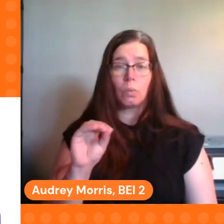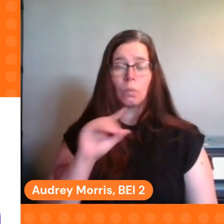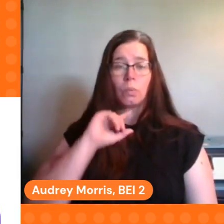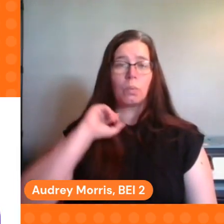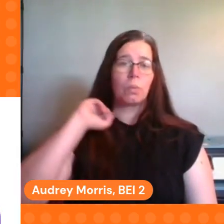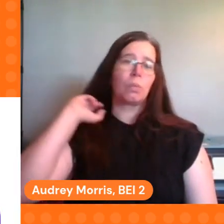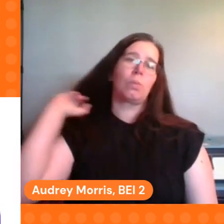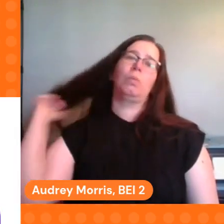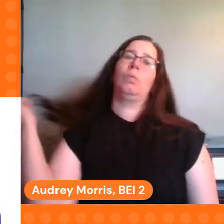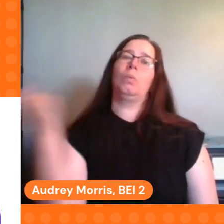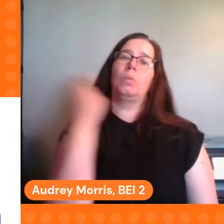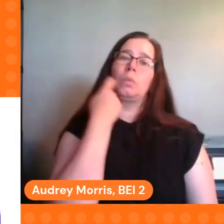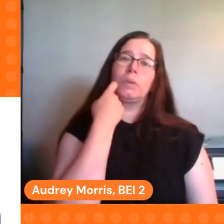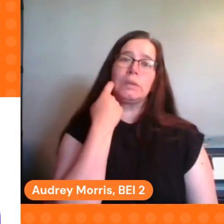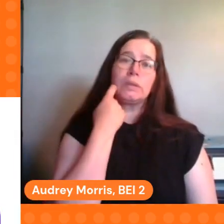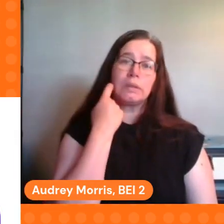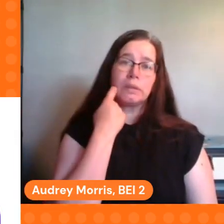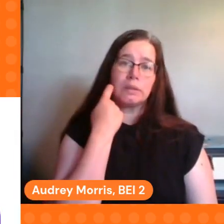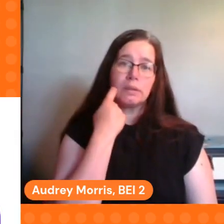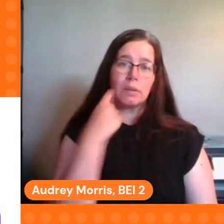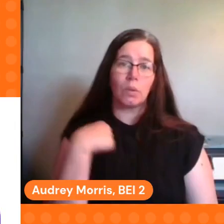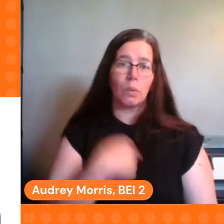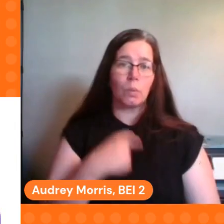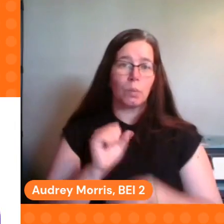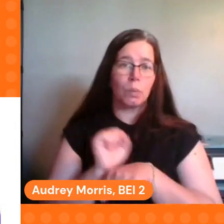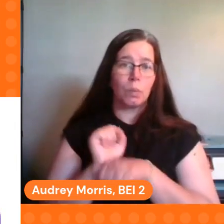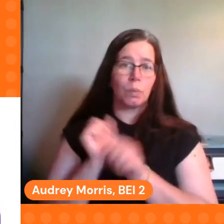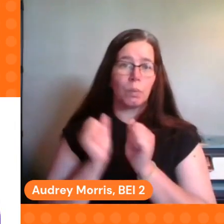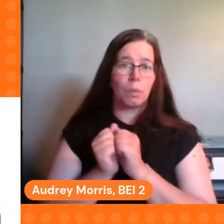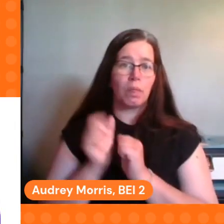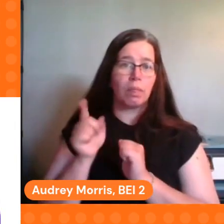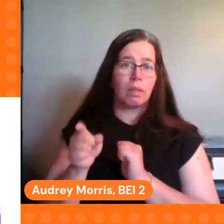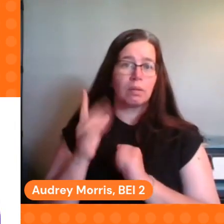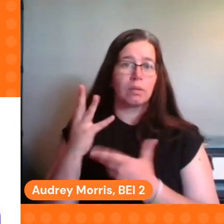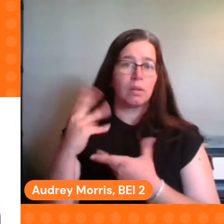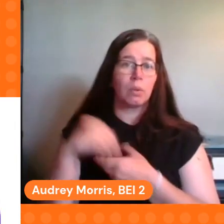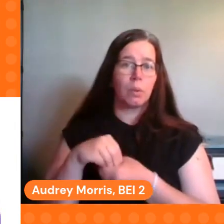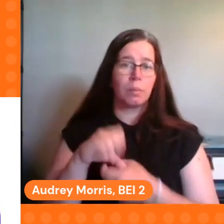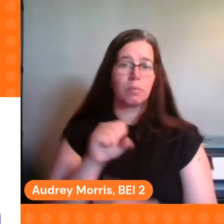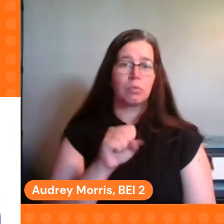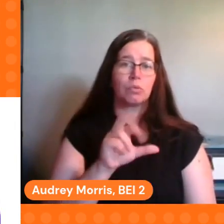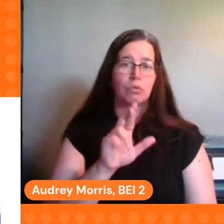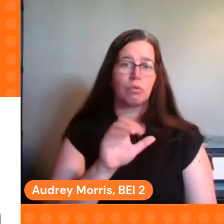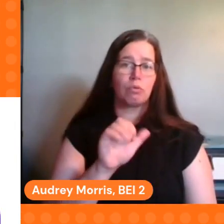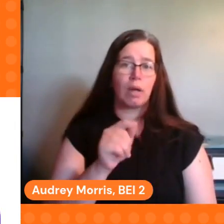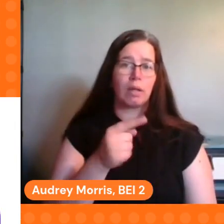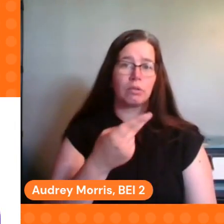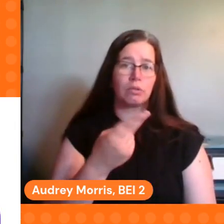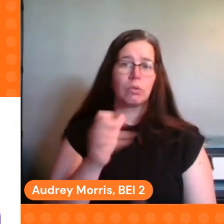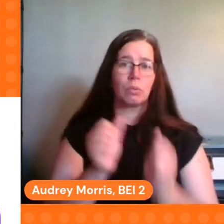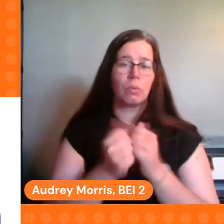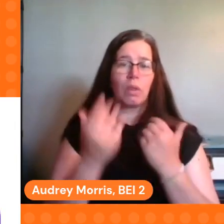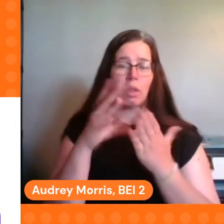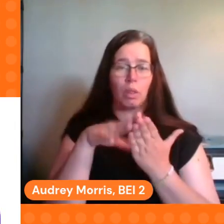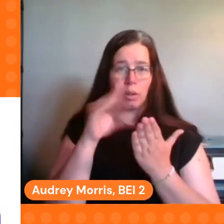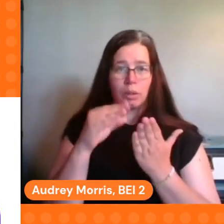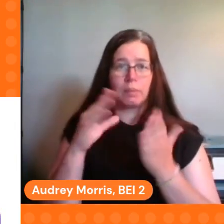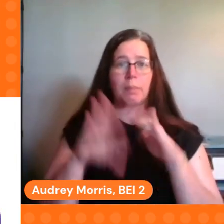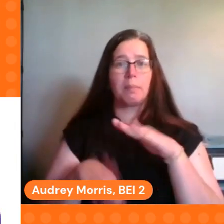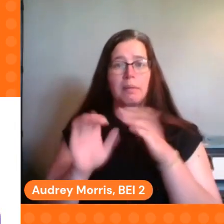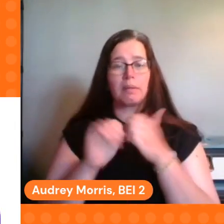So recently, we've started working with this. We've incorporated Scratch with learning. So basically how it works is